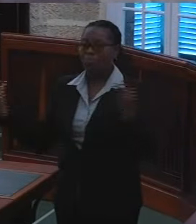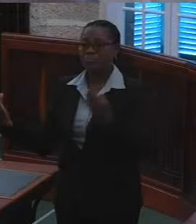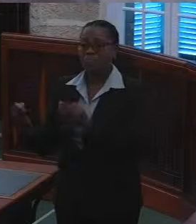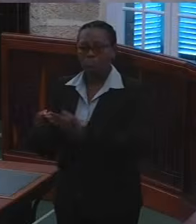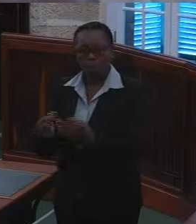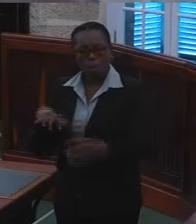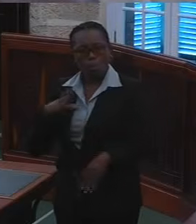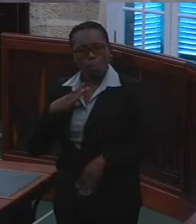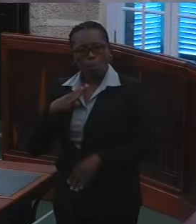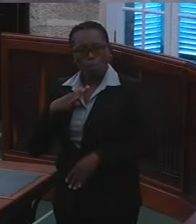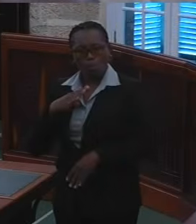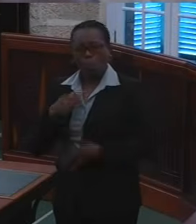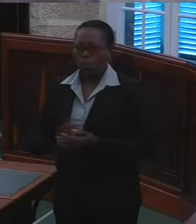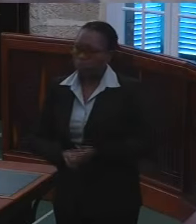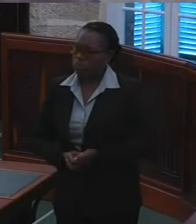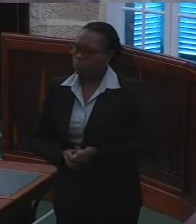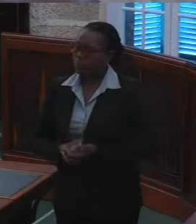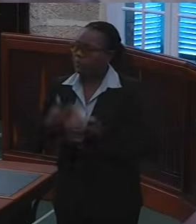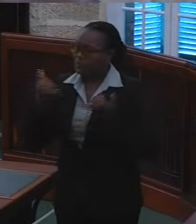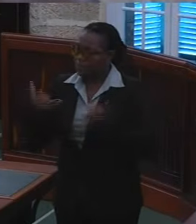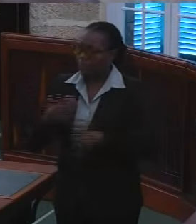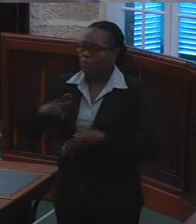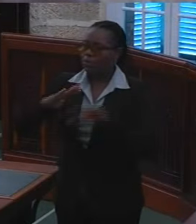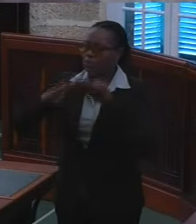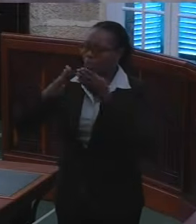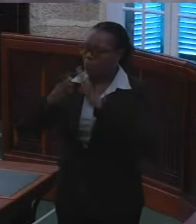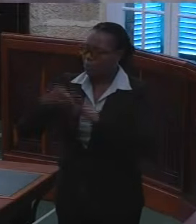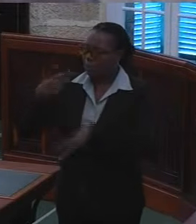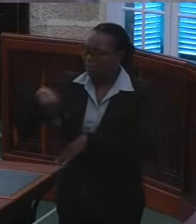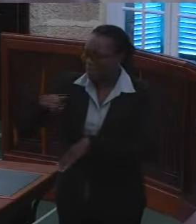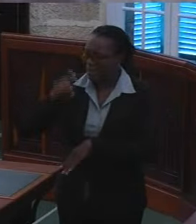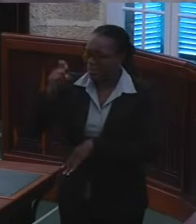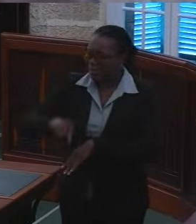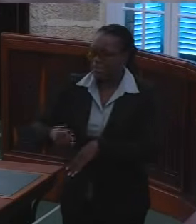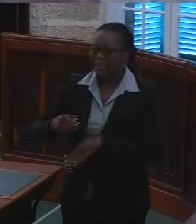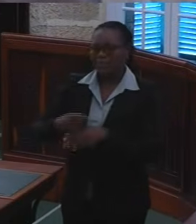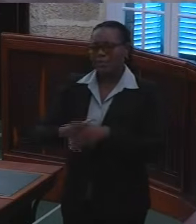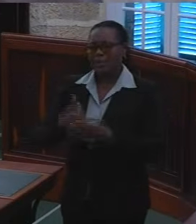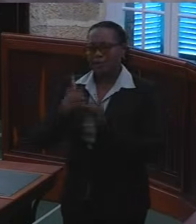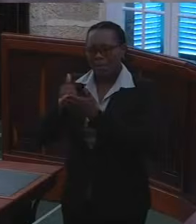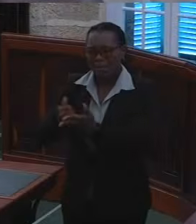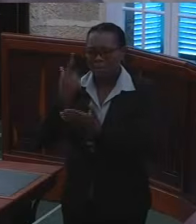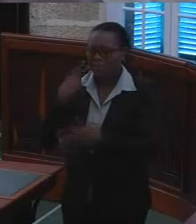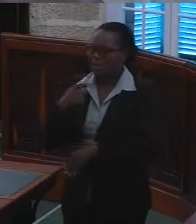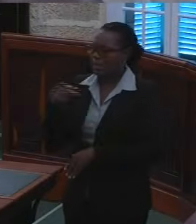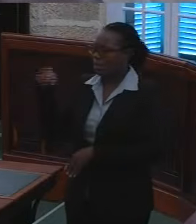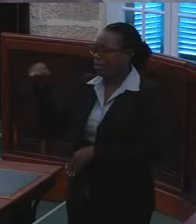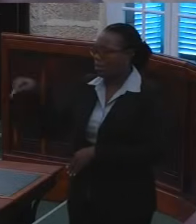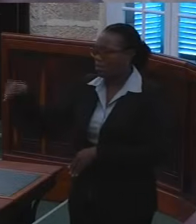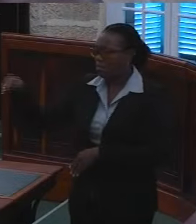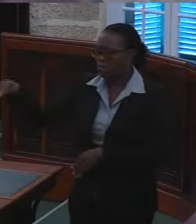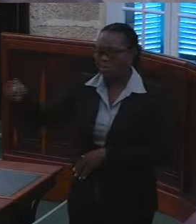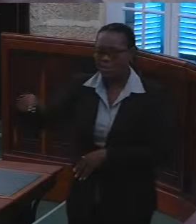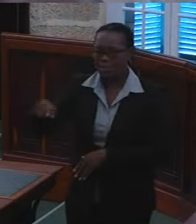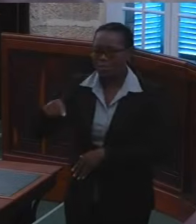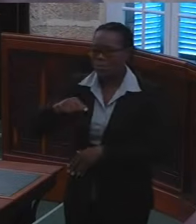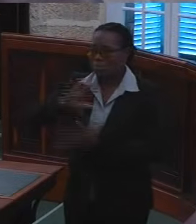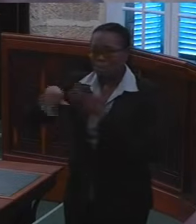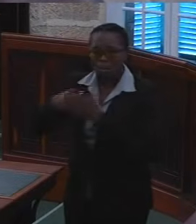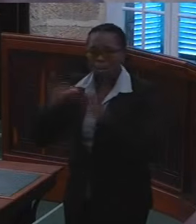get those villages to see themselves as one big family. And my idea